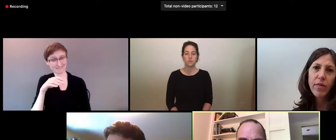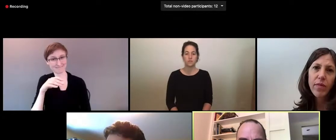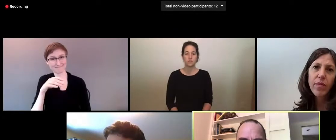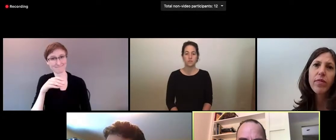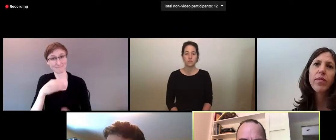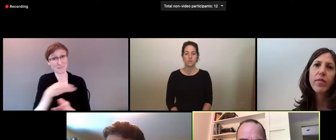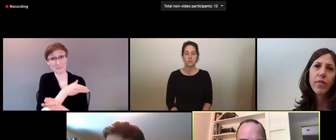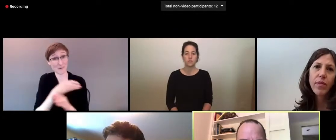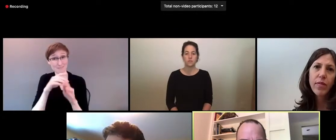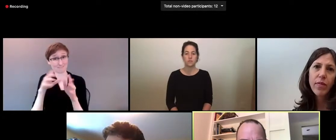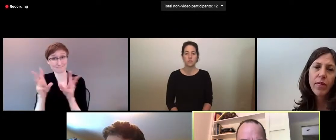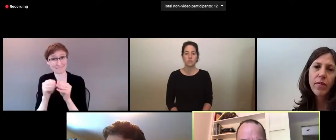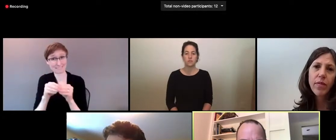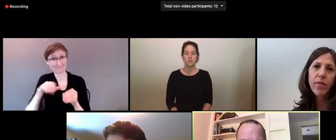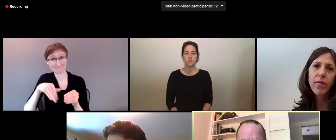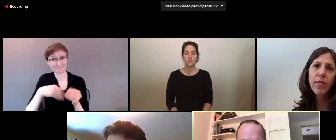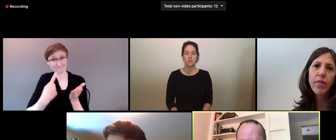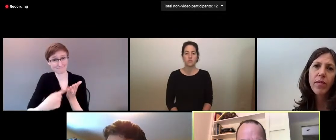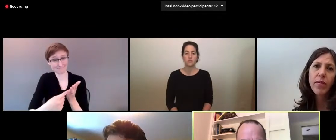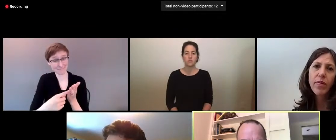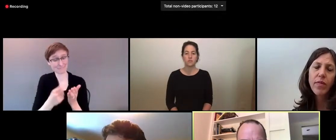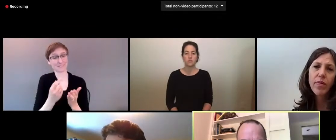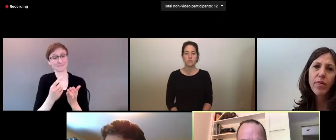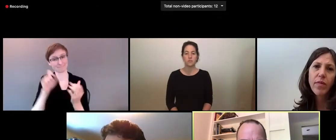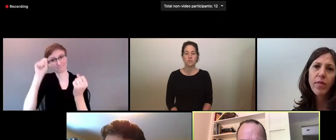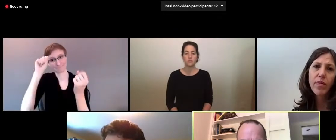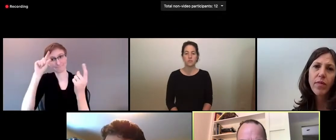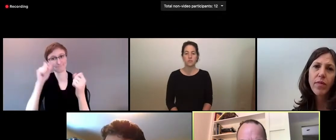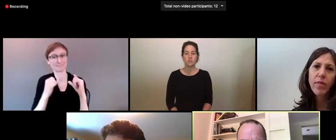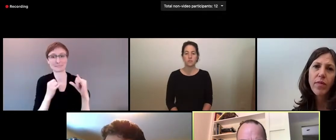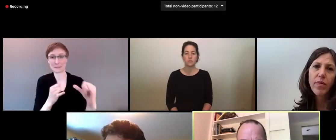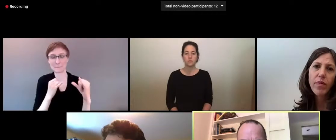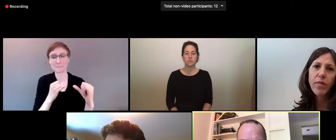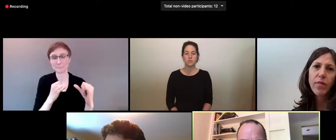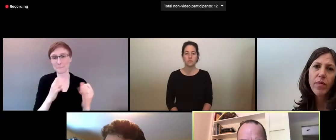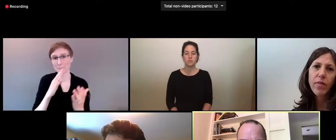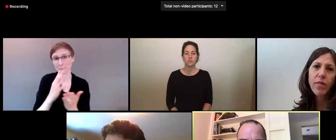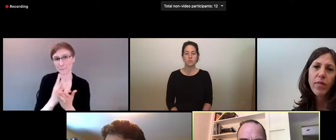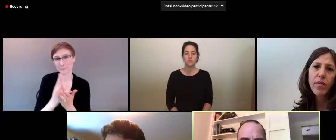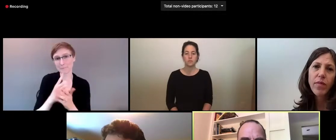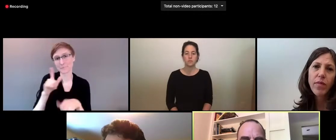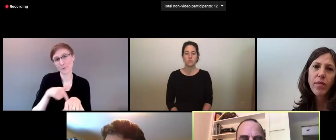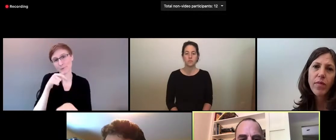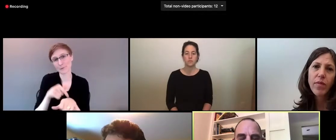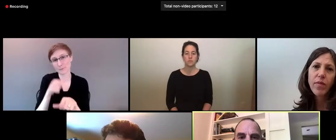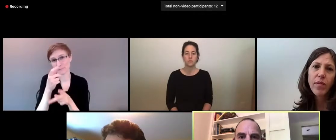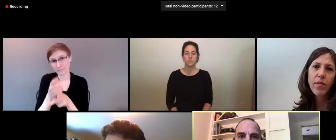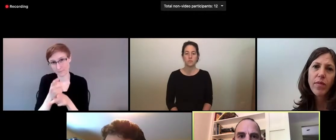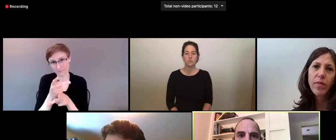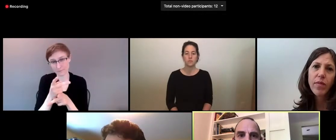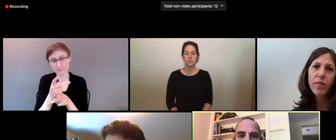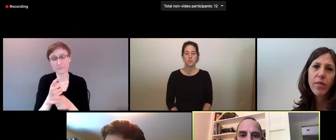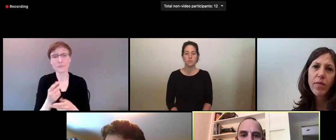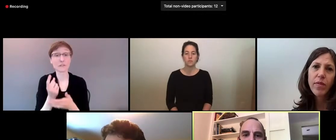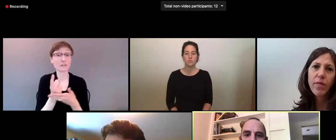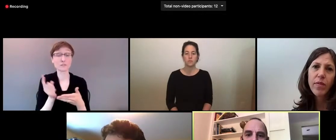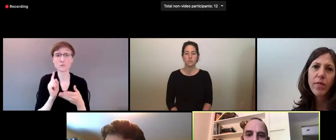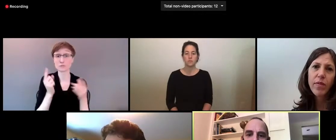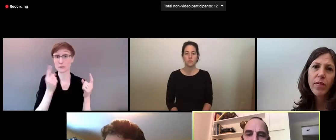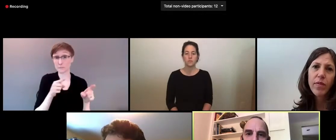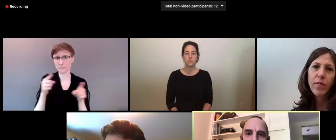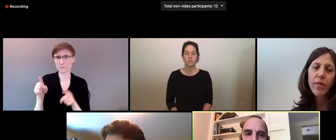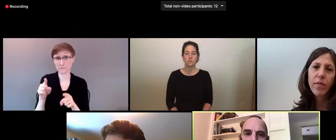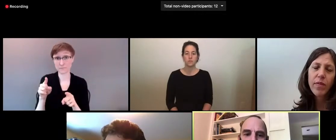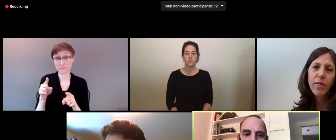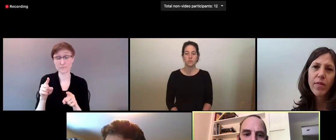care facilities and what's been happening there. So I have four remarks about the progress in the last week from the perspective of modeling, the